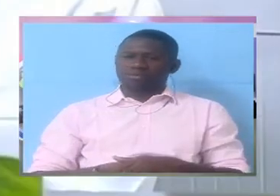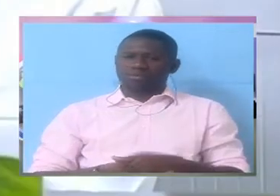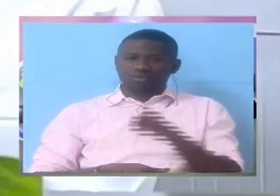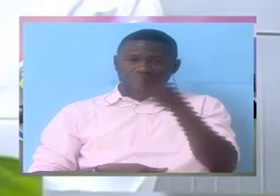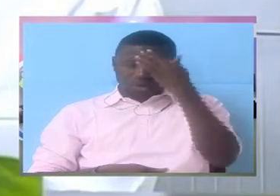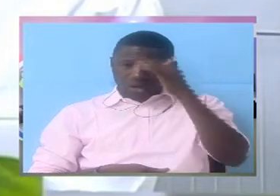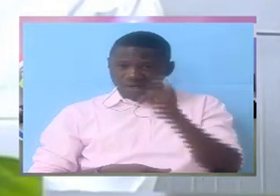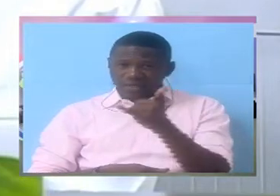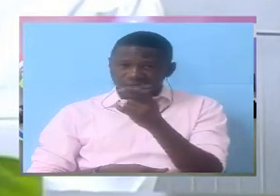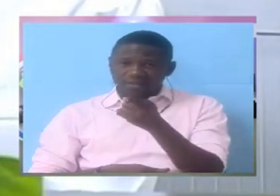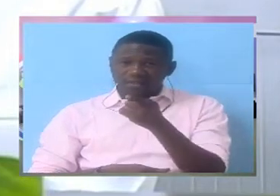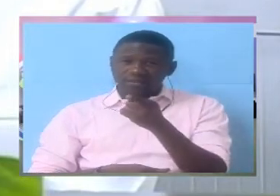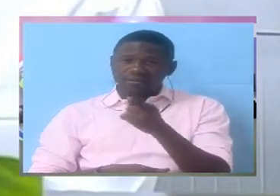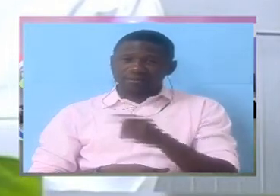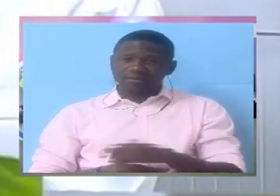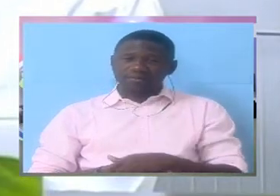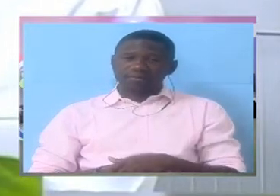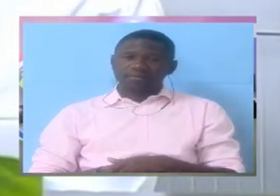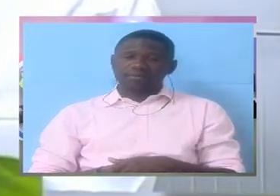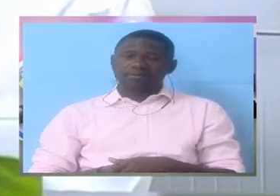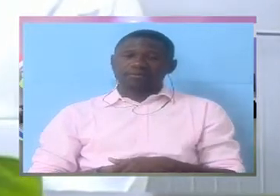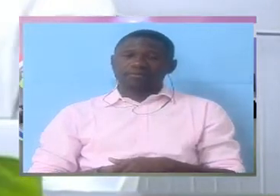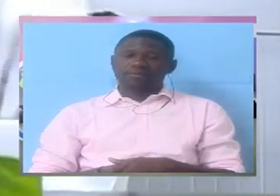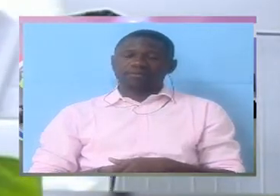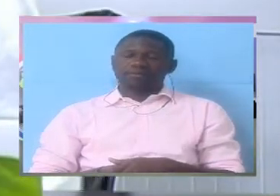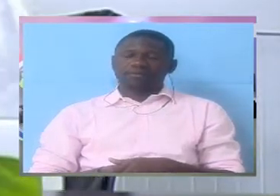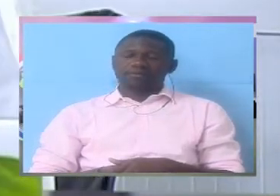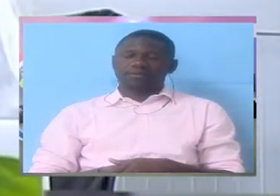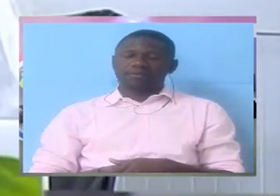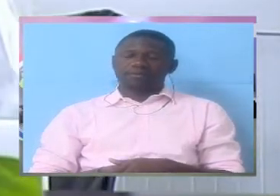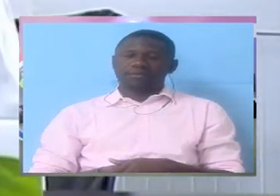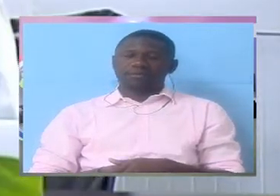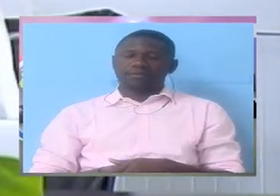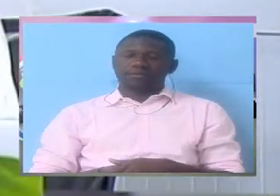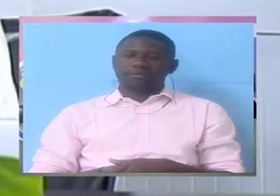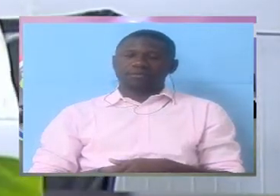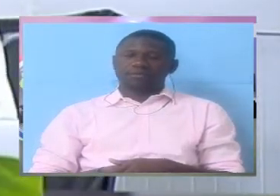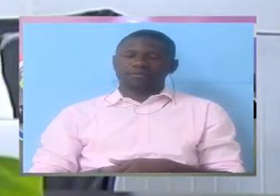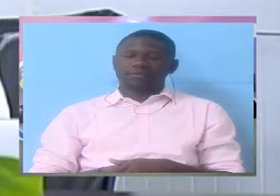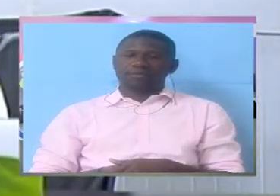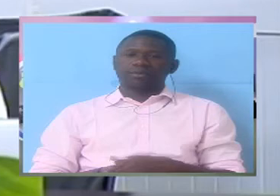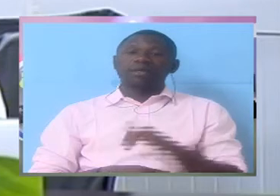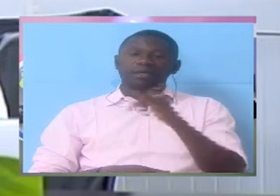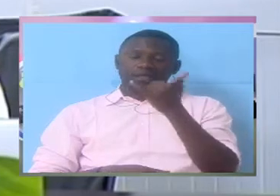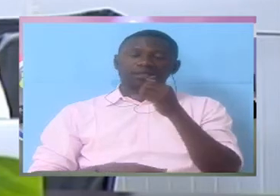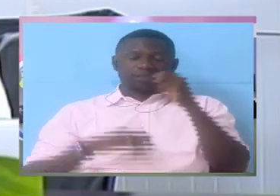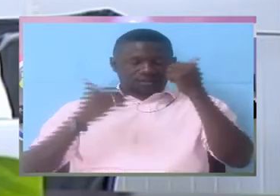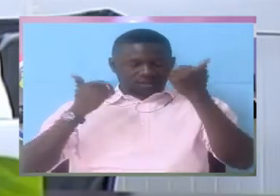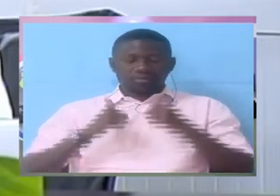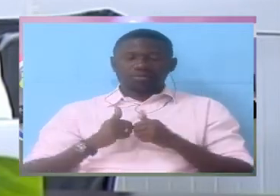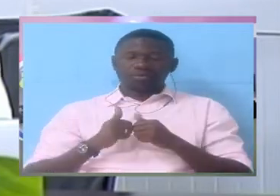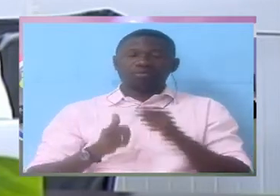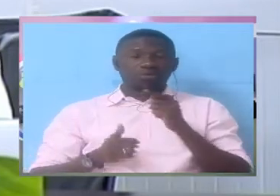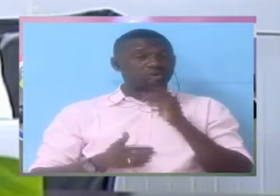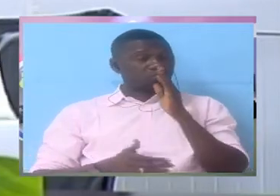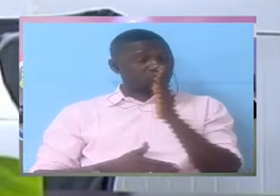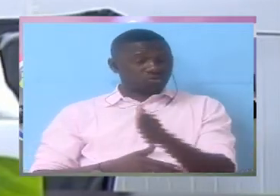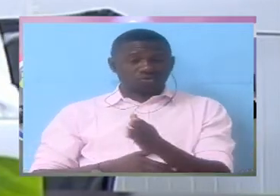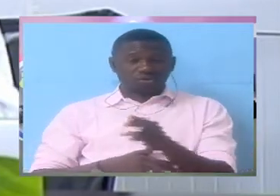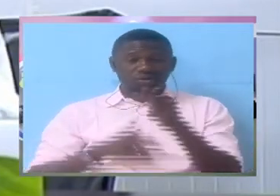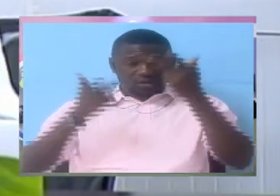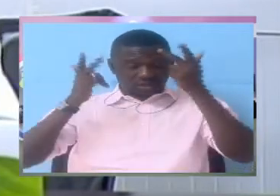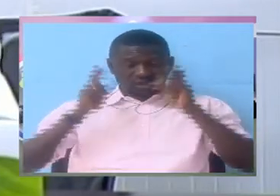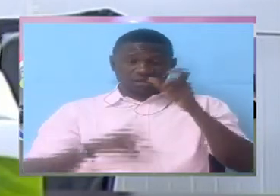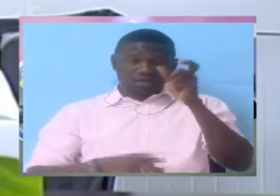agree? Yeah, they happen, but kind enough, counsel, I don't